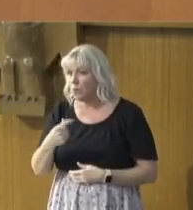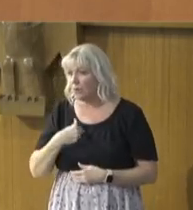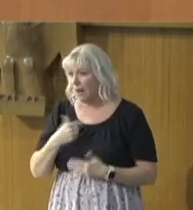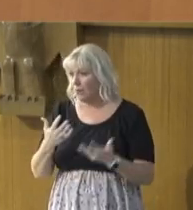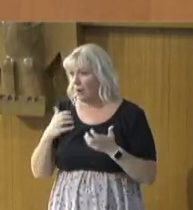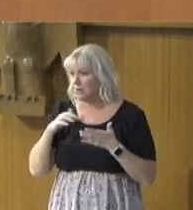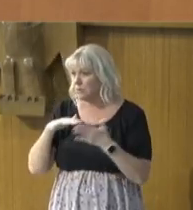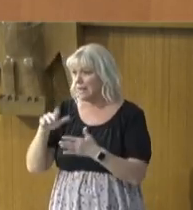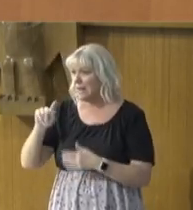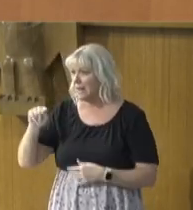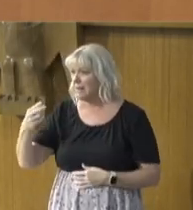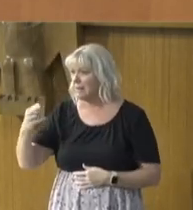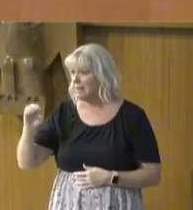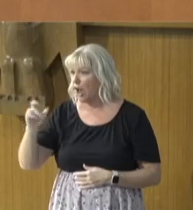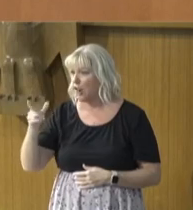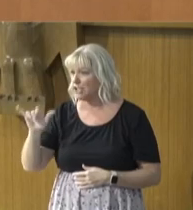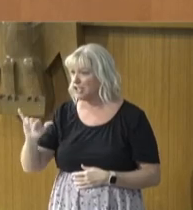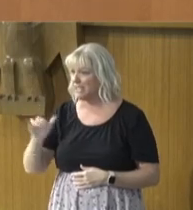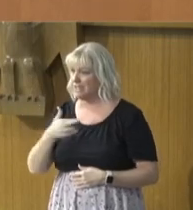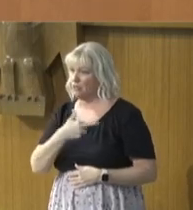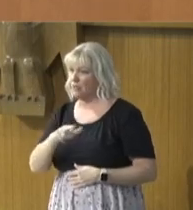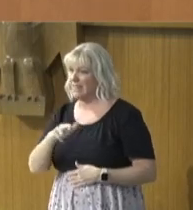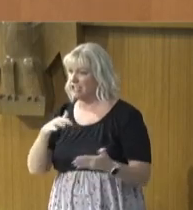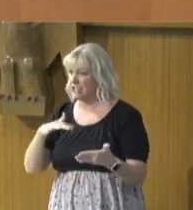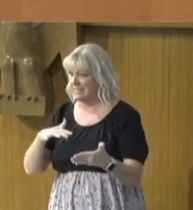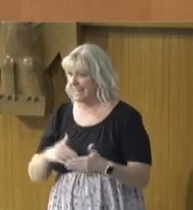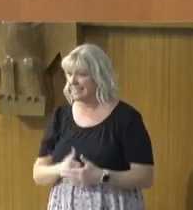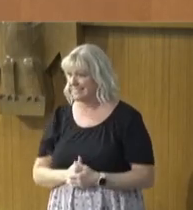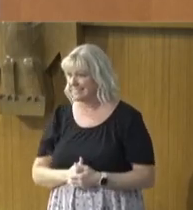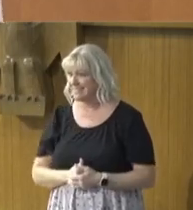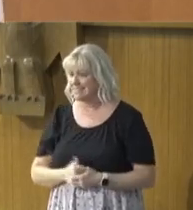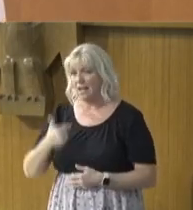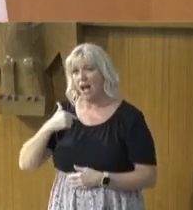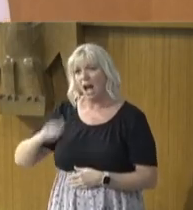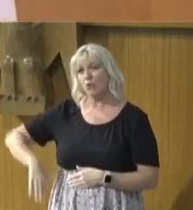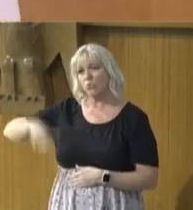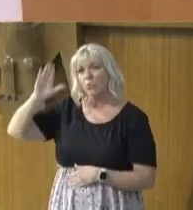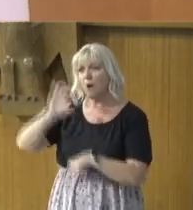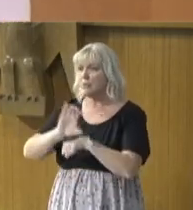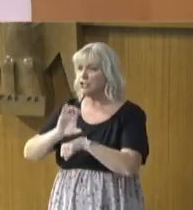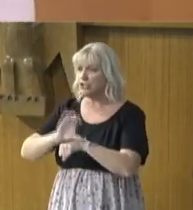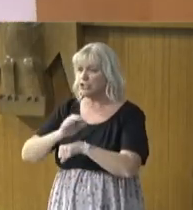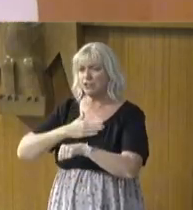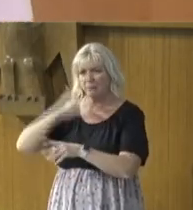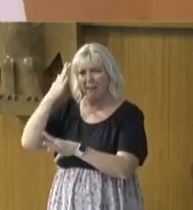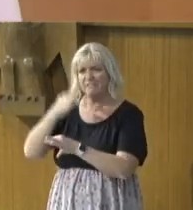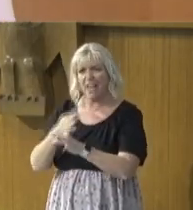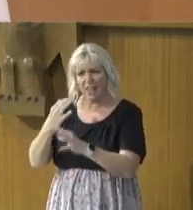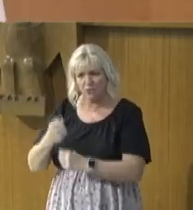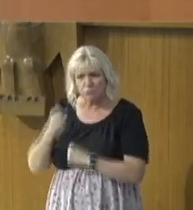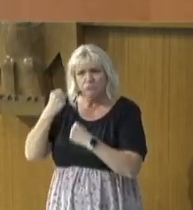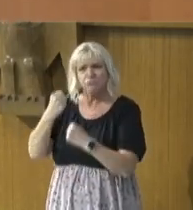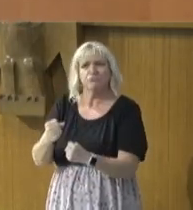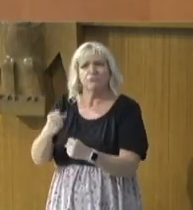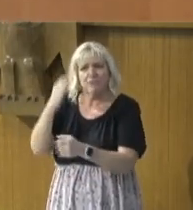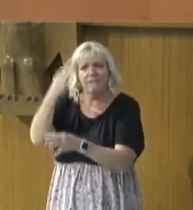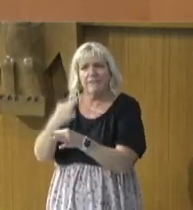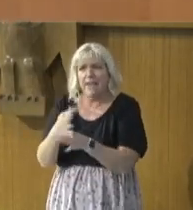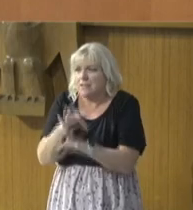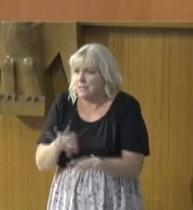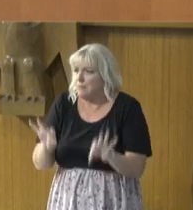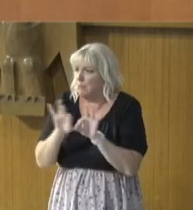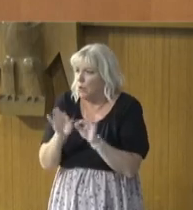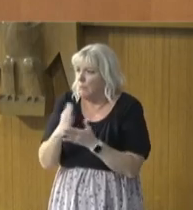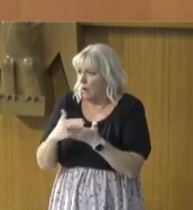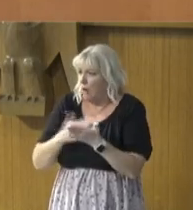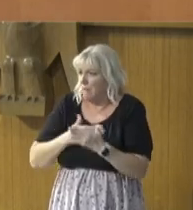I said, without hesitation. Religious studies. I grew up in the church, and my faith has always been a big, important part of my